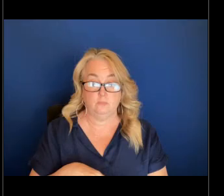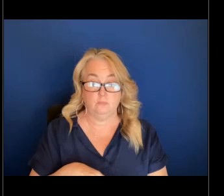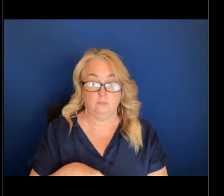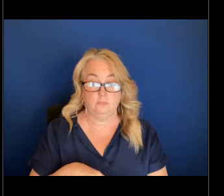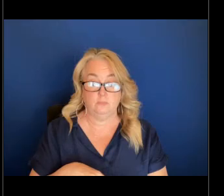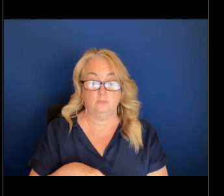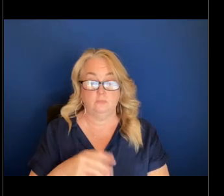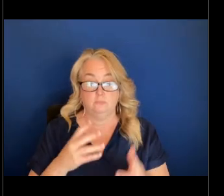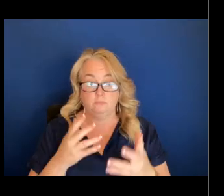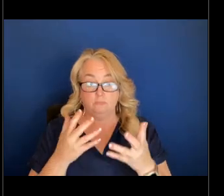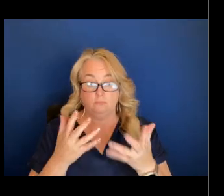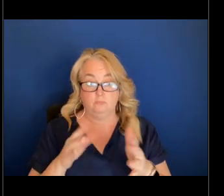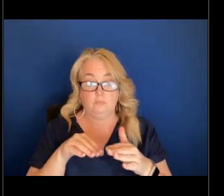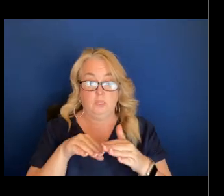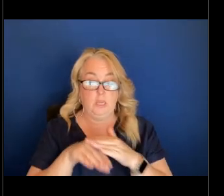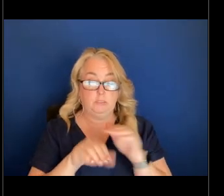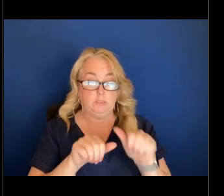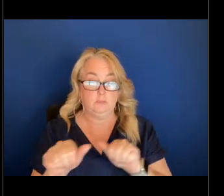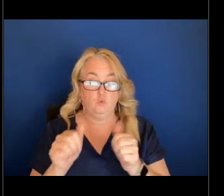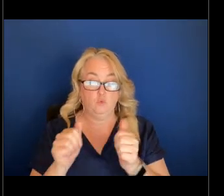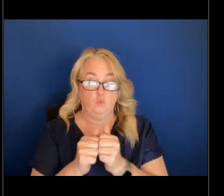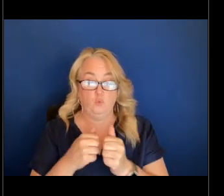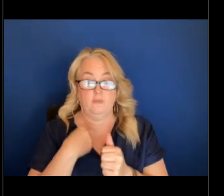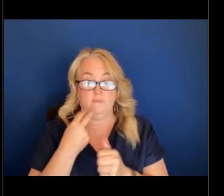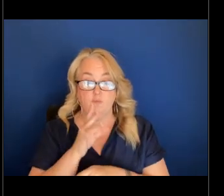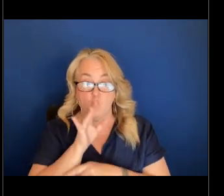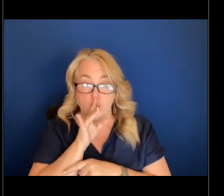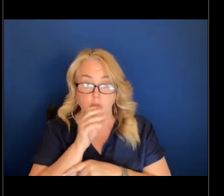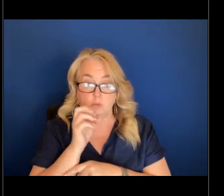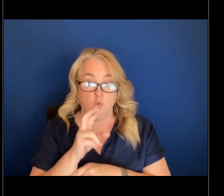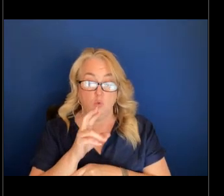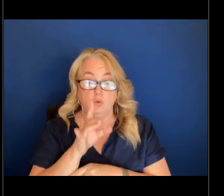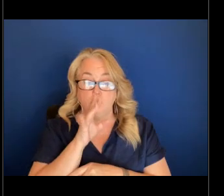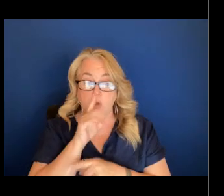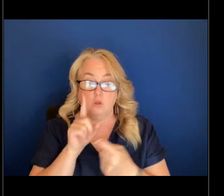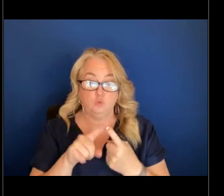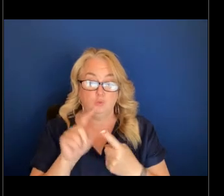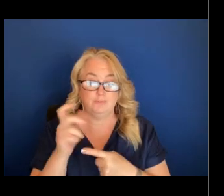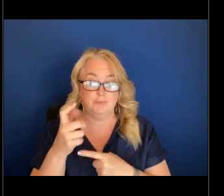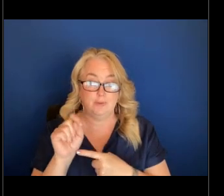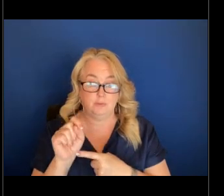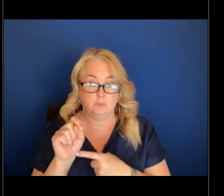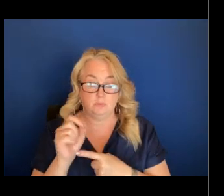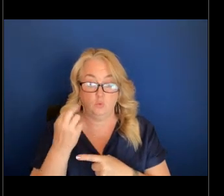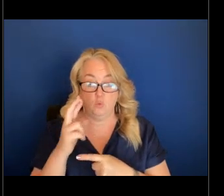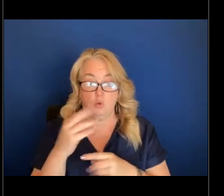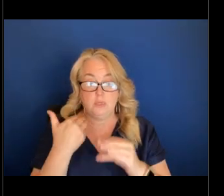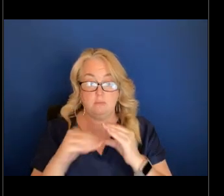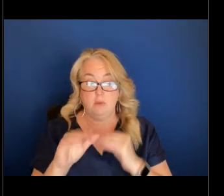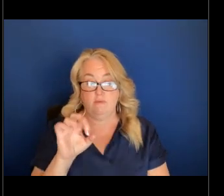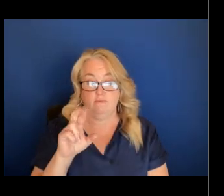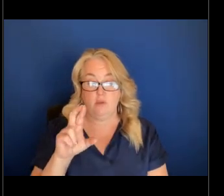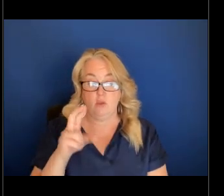And this is accessible by voice or talk to text, or emailing us at